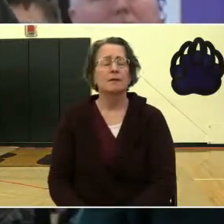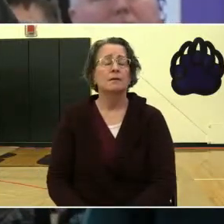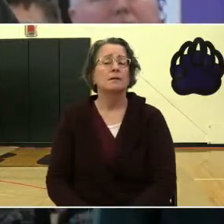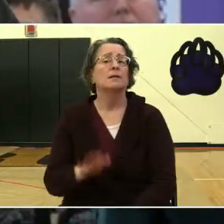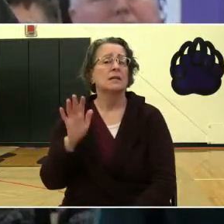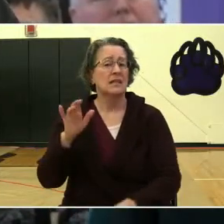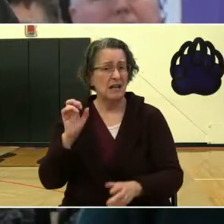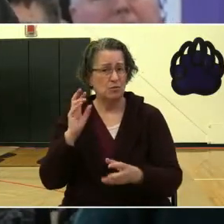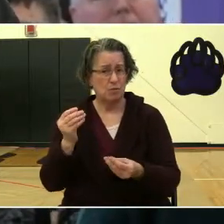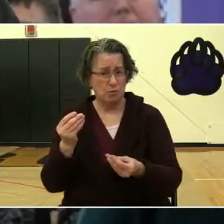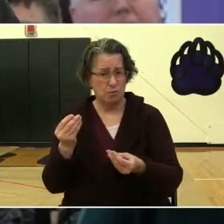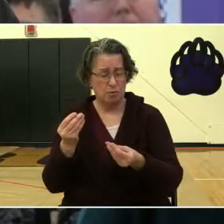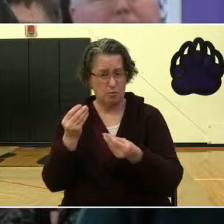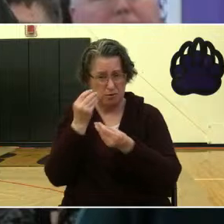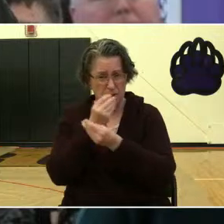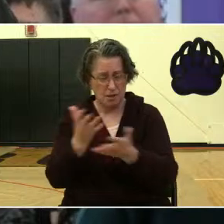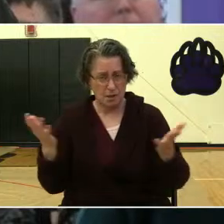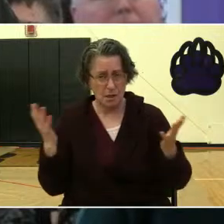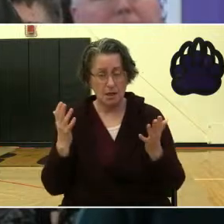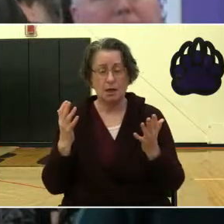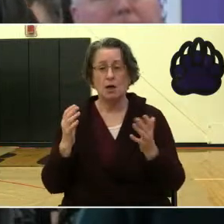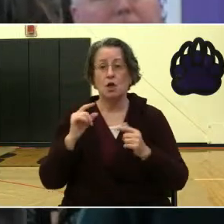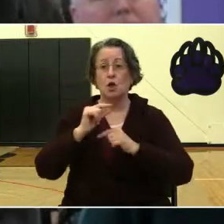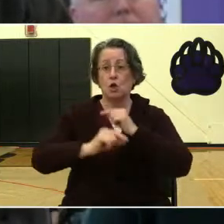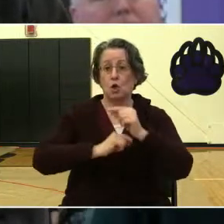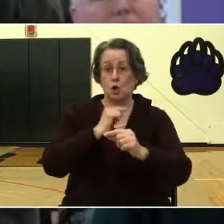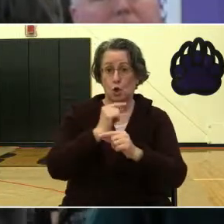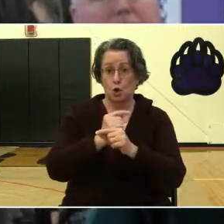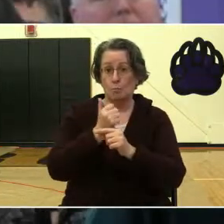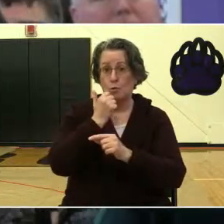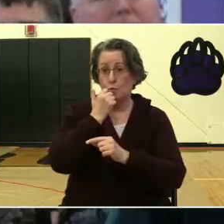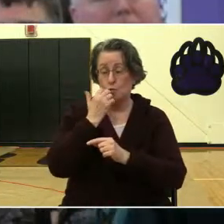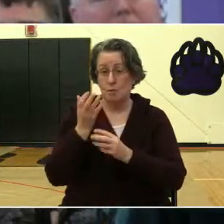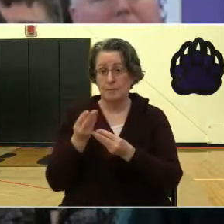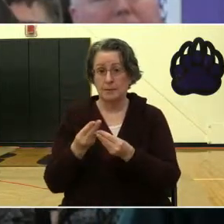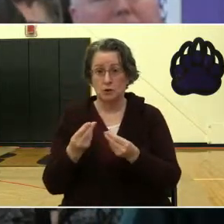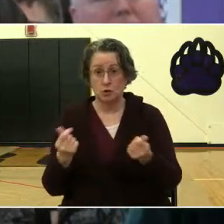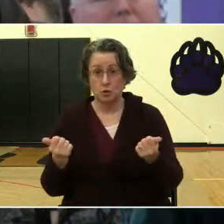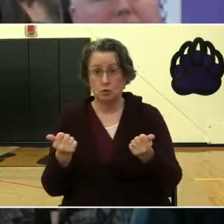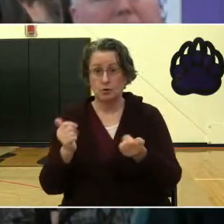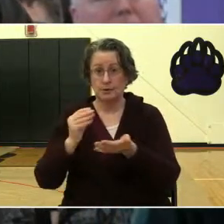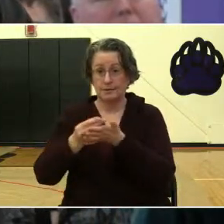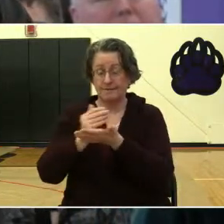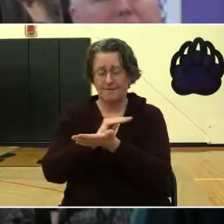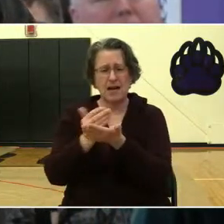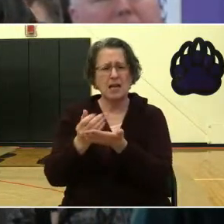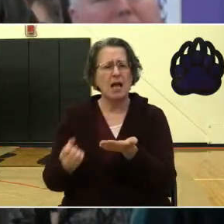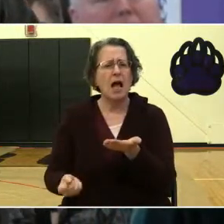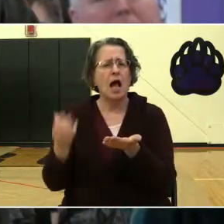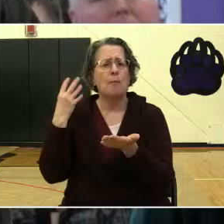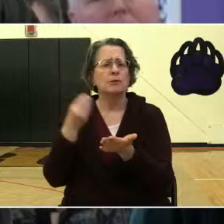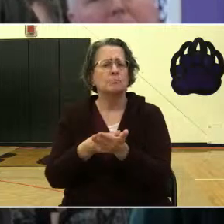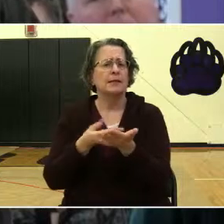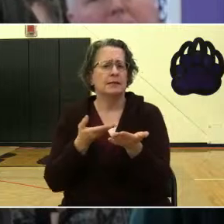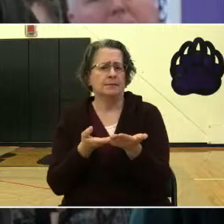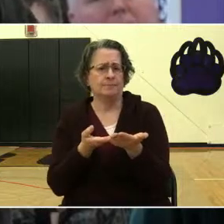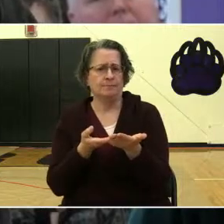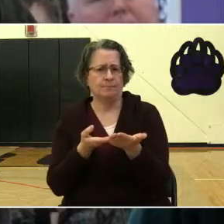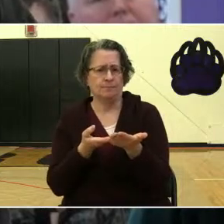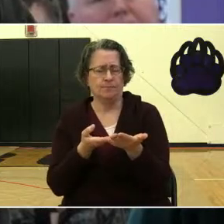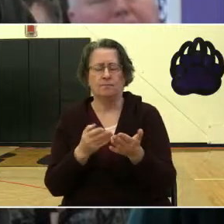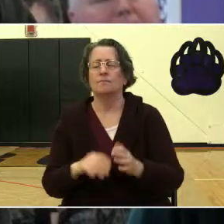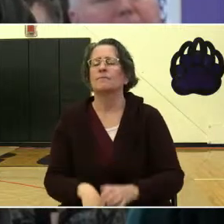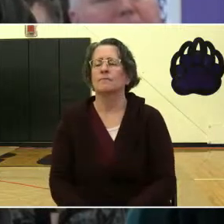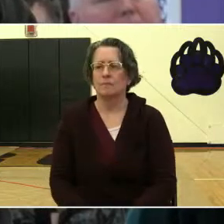balance in the global Solutions fund currently and also have there